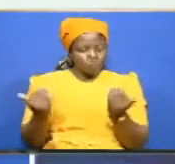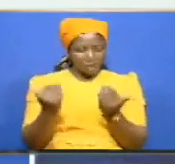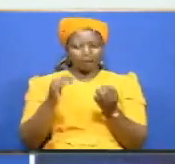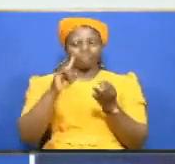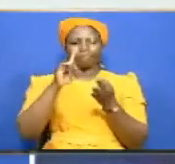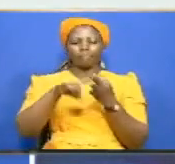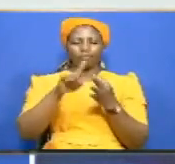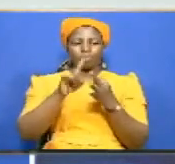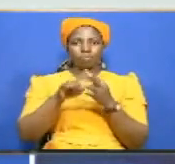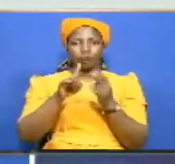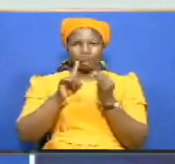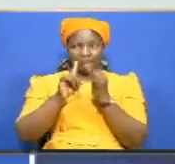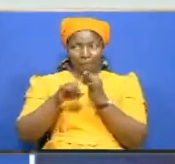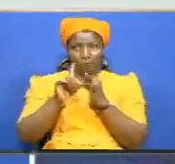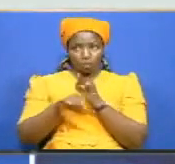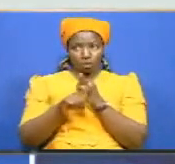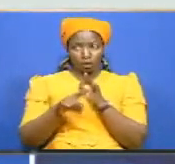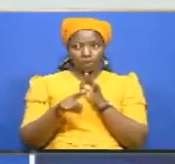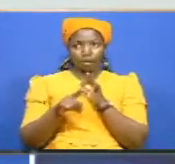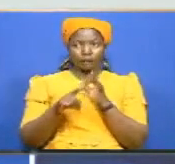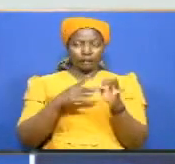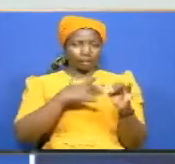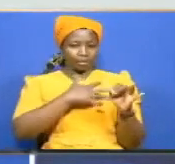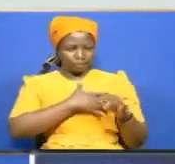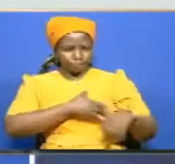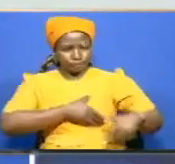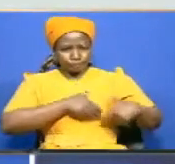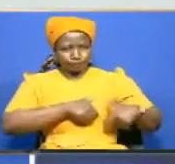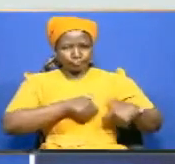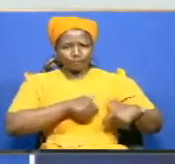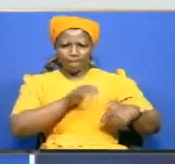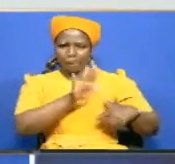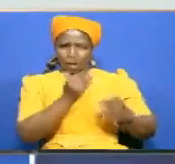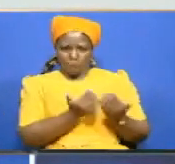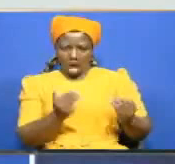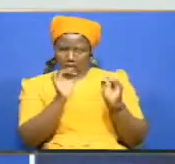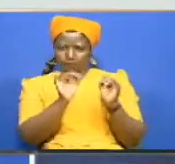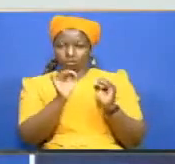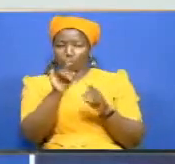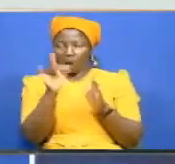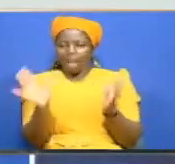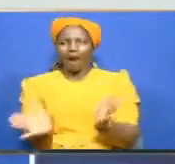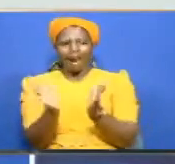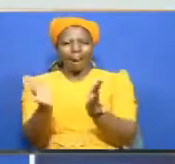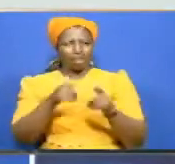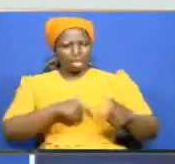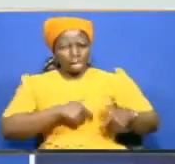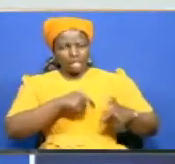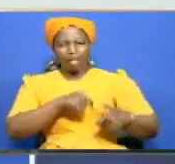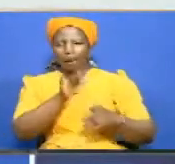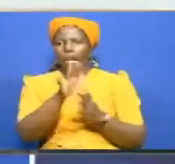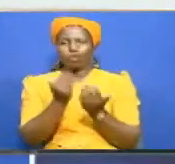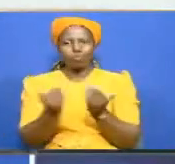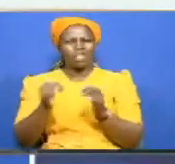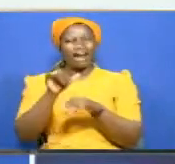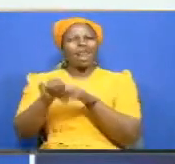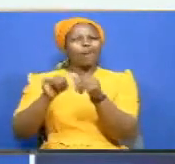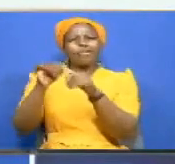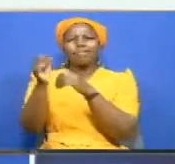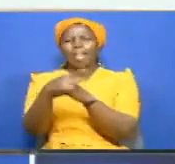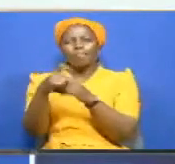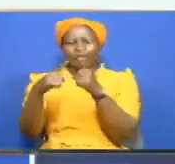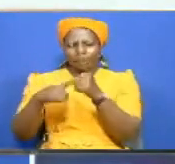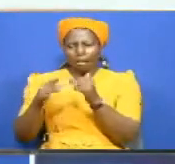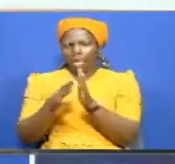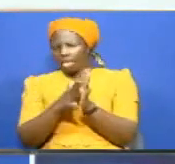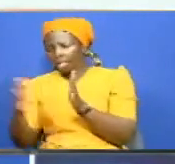Secondly is lack of breastfeeding your children. You are encouraged to breastfeed your children for at least 6 months